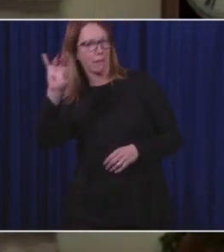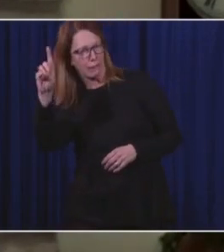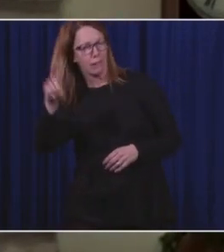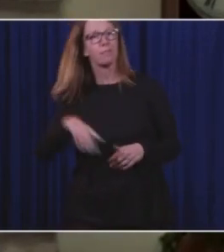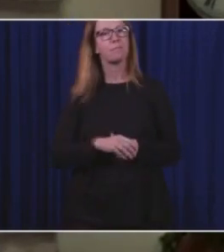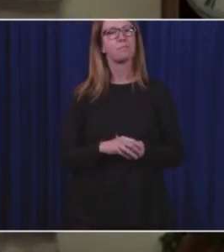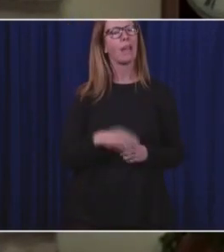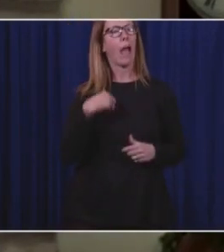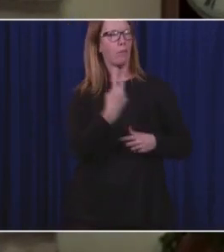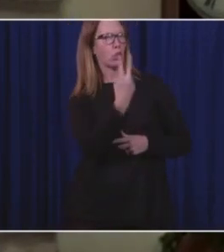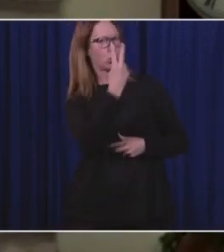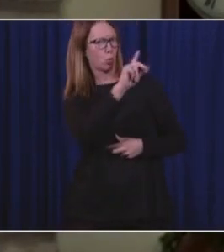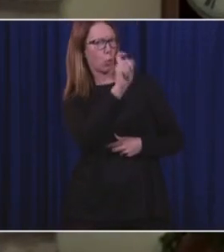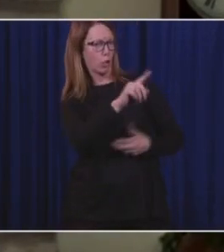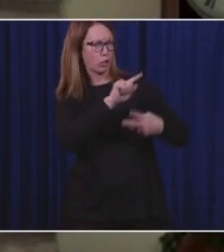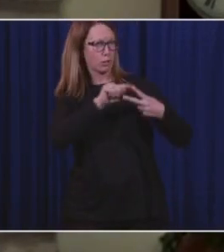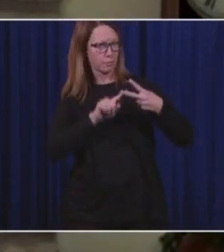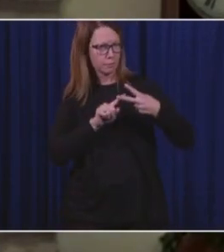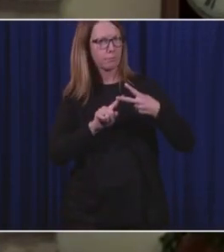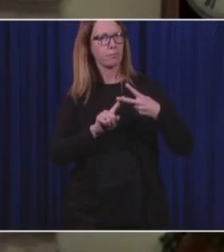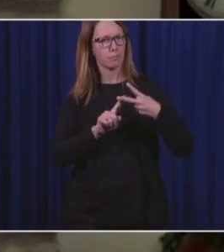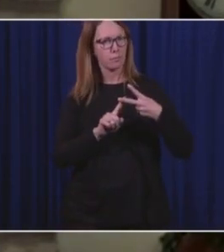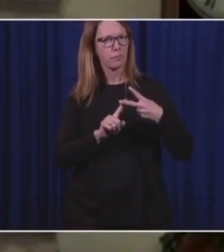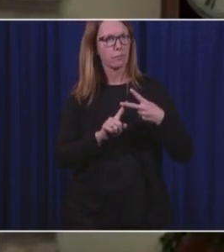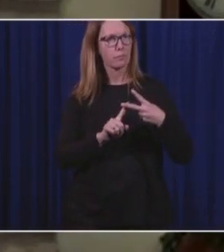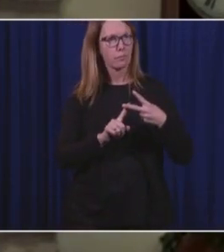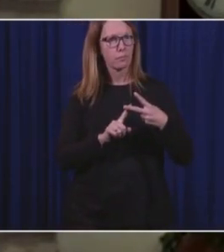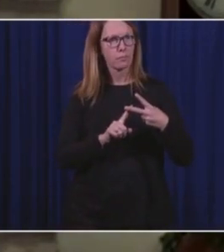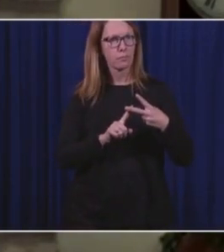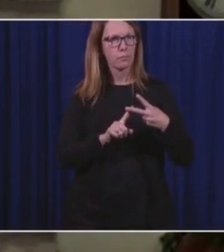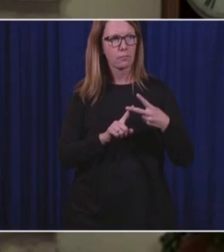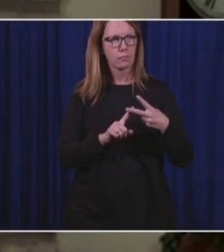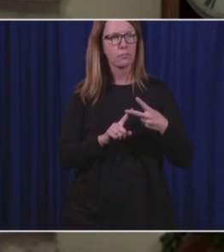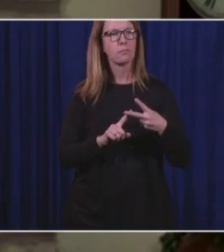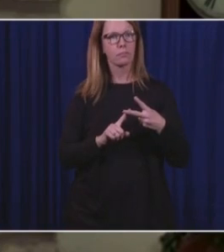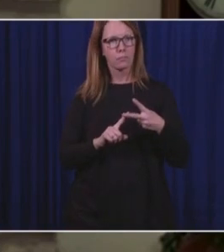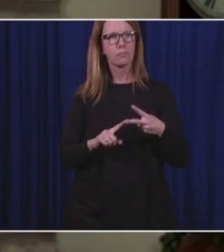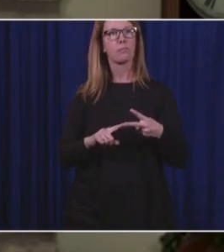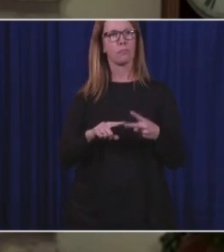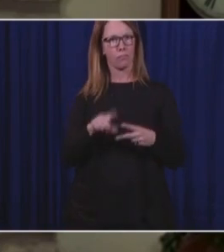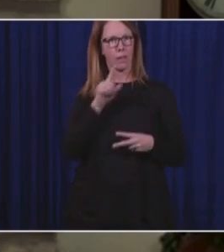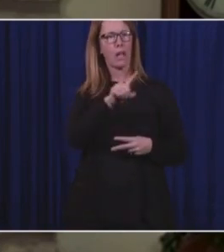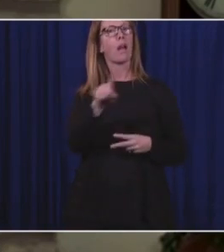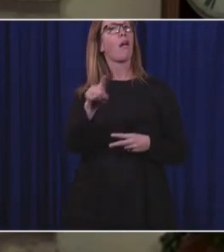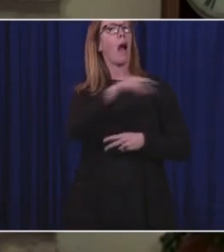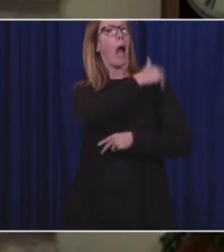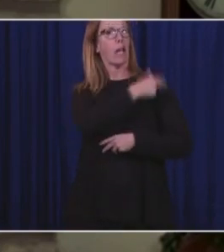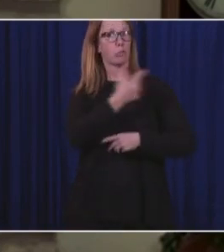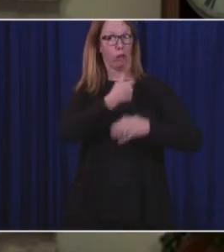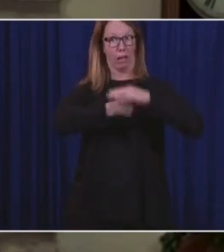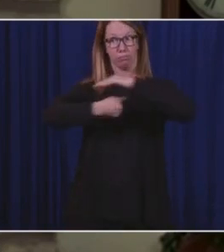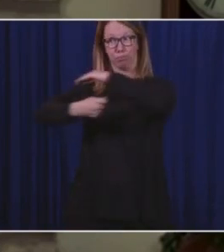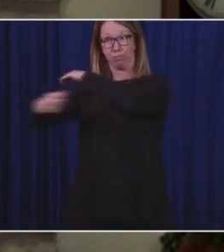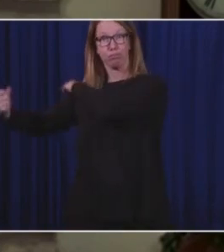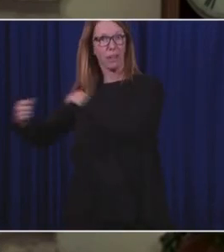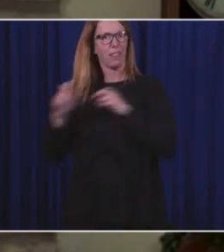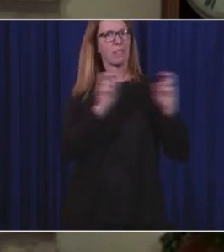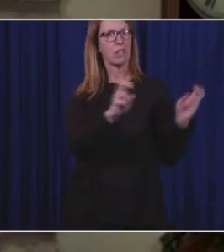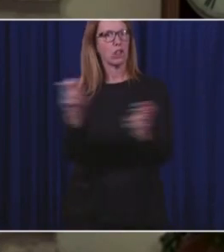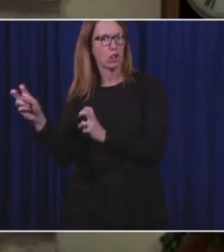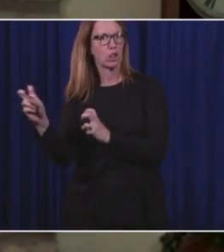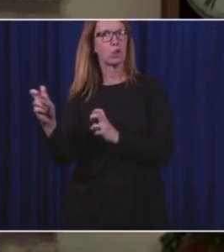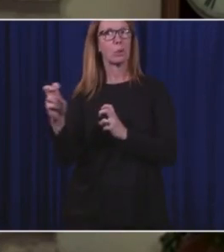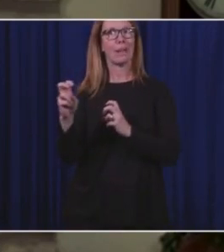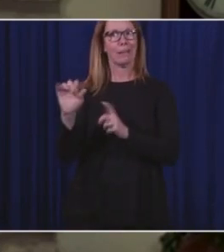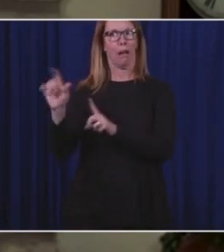capacity. First, hospital workers are an issue. We're hearing that healthy doctors and nurses, obviously along with the sick, are being quarantined. We've known for almost